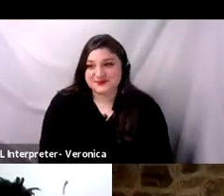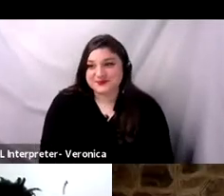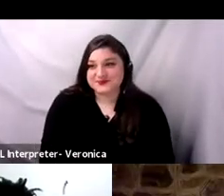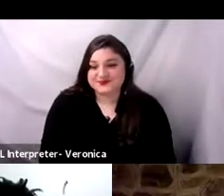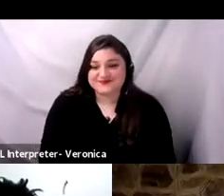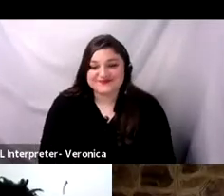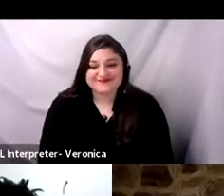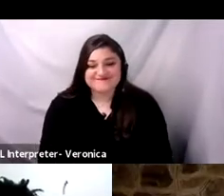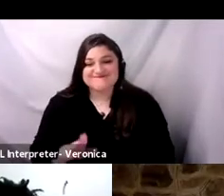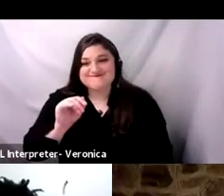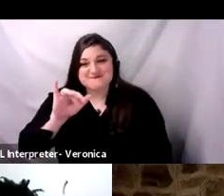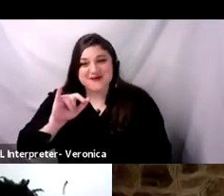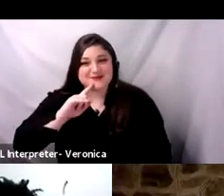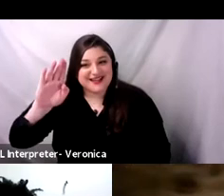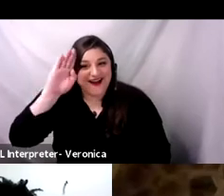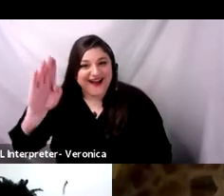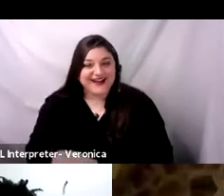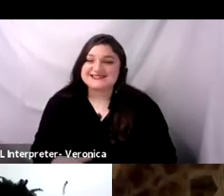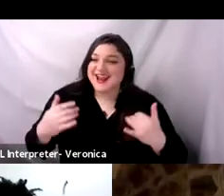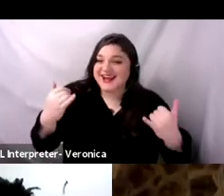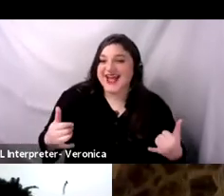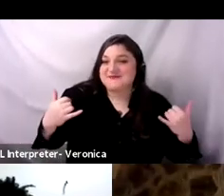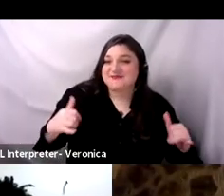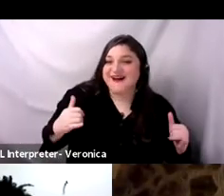Hi. It's a party now.